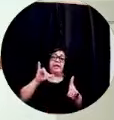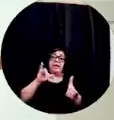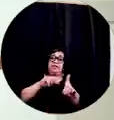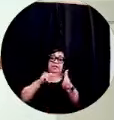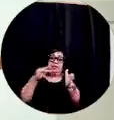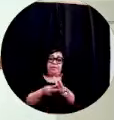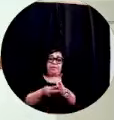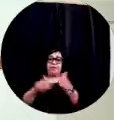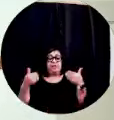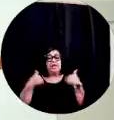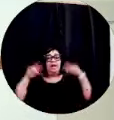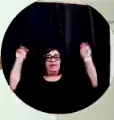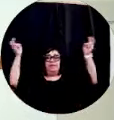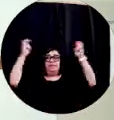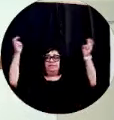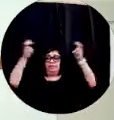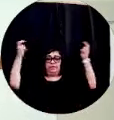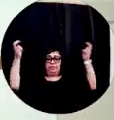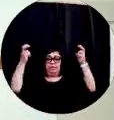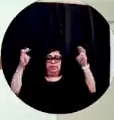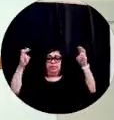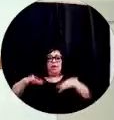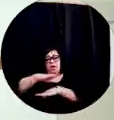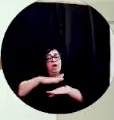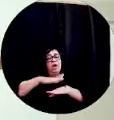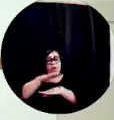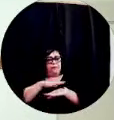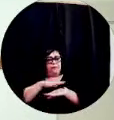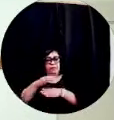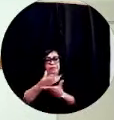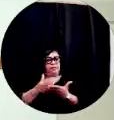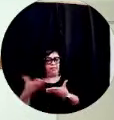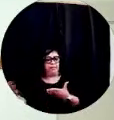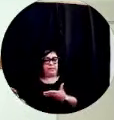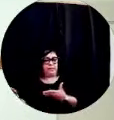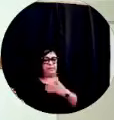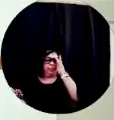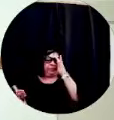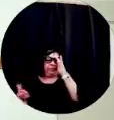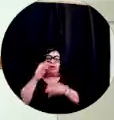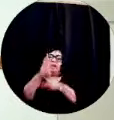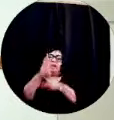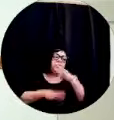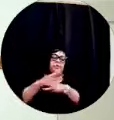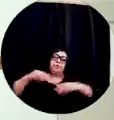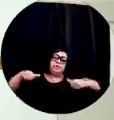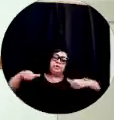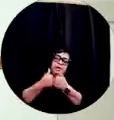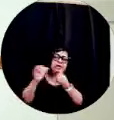over or to be victorious. Now, the world challenged